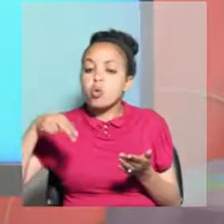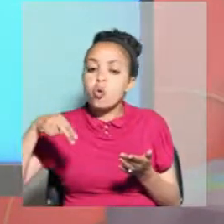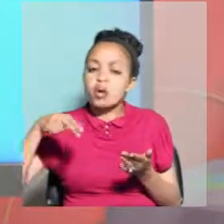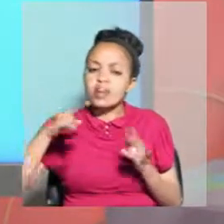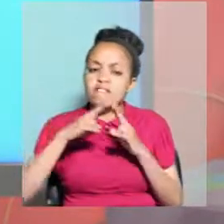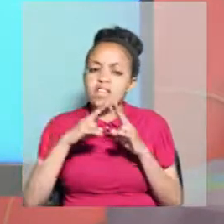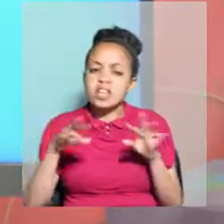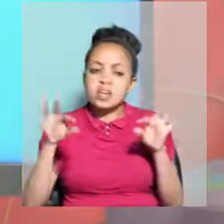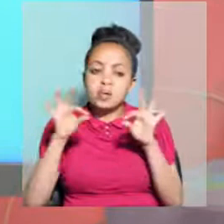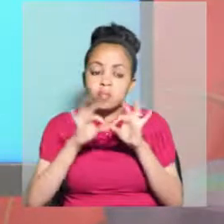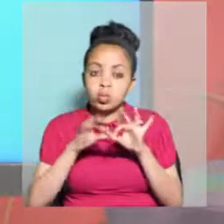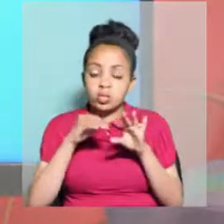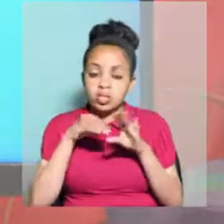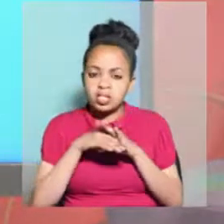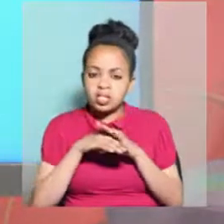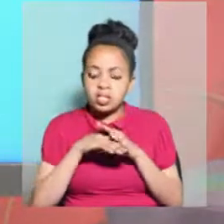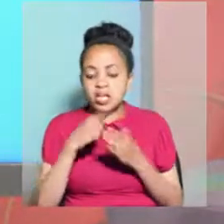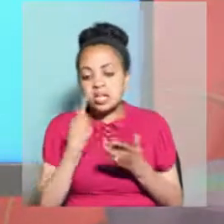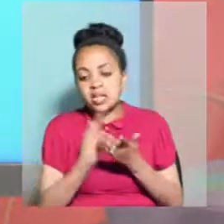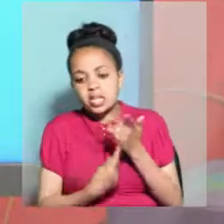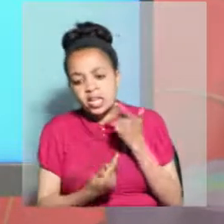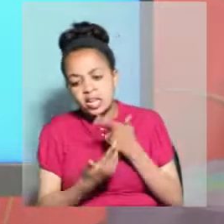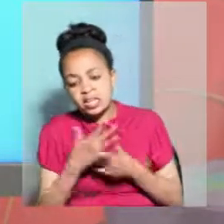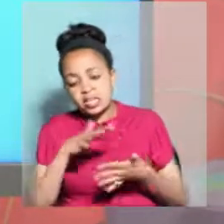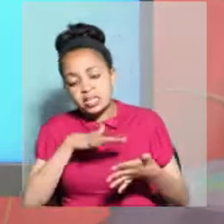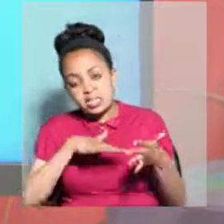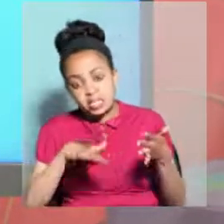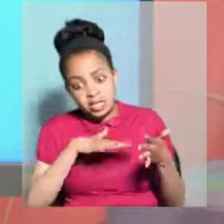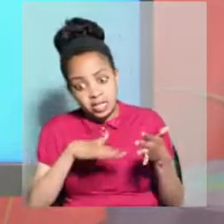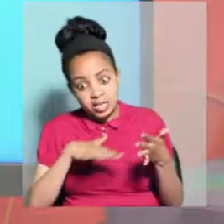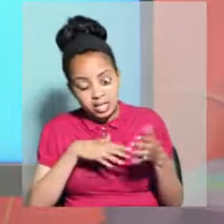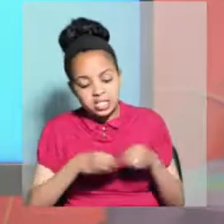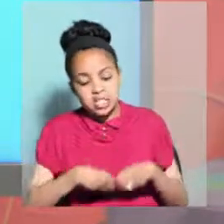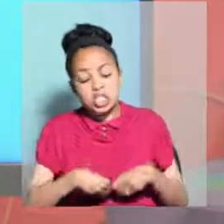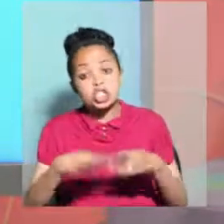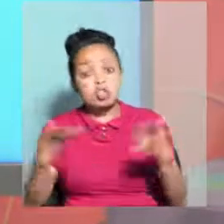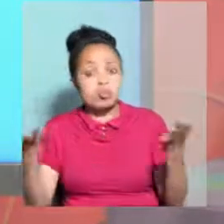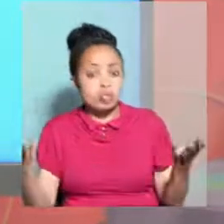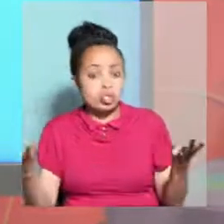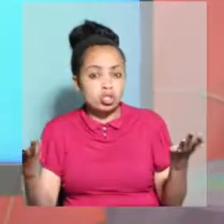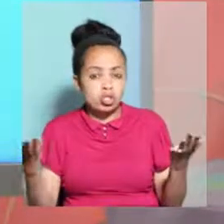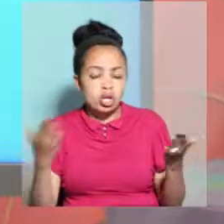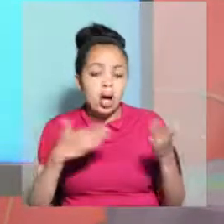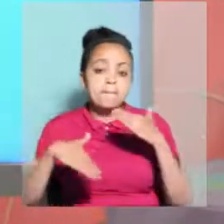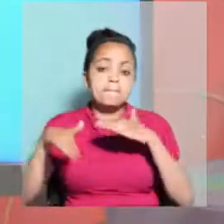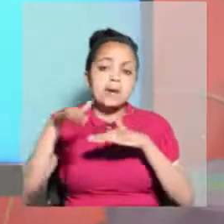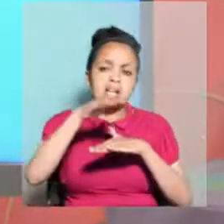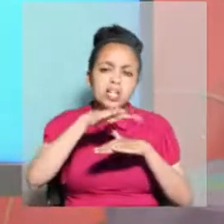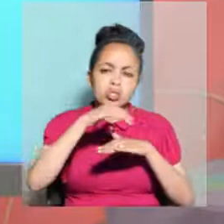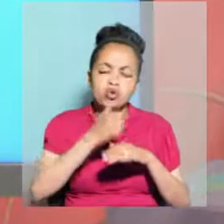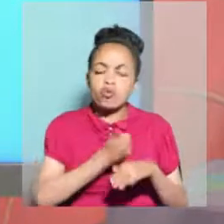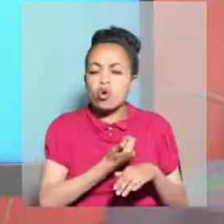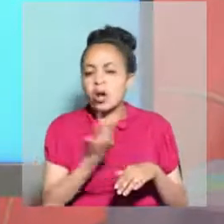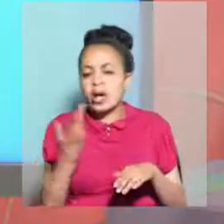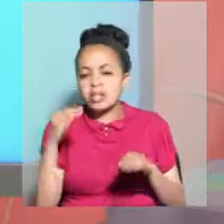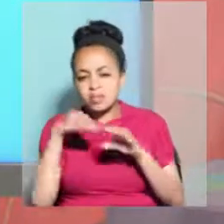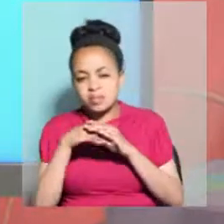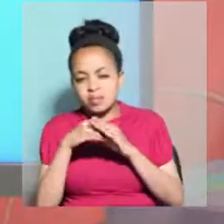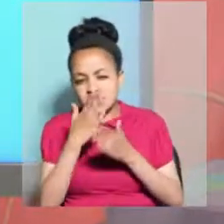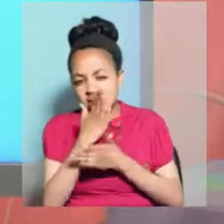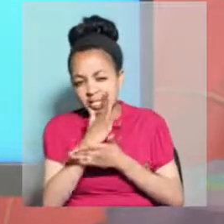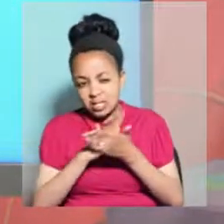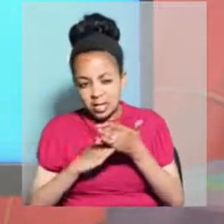very important in dealing or studying the distribution abundance of an organism in